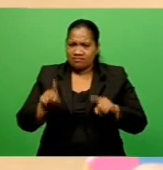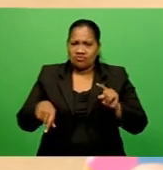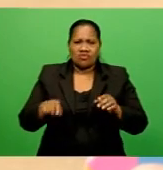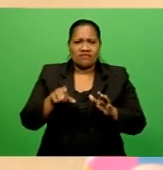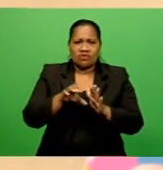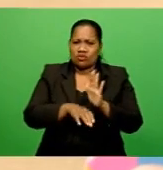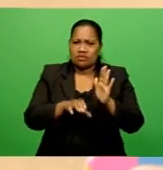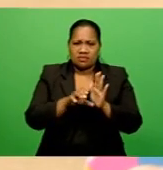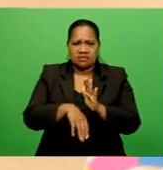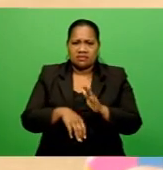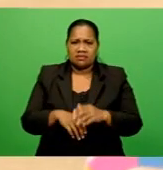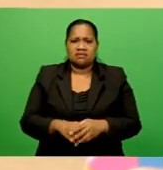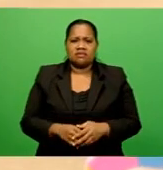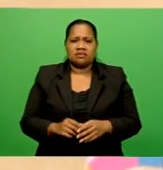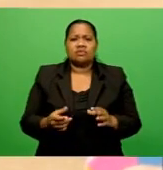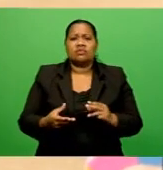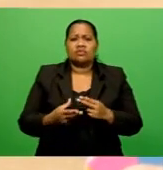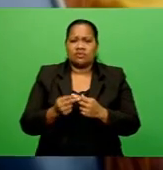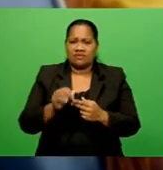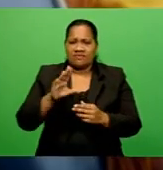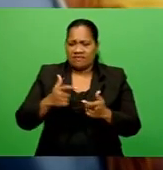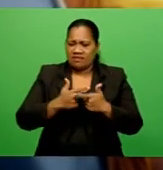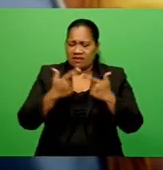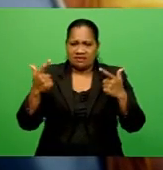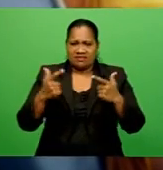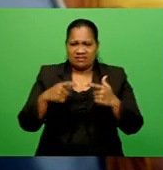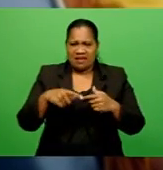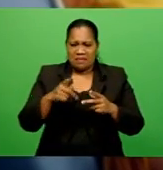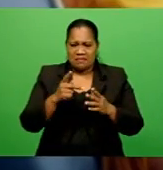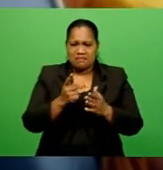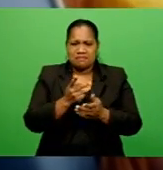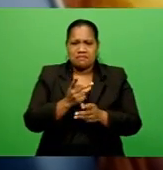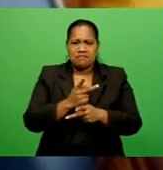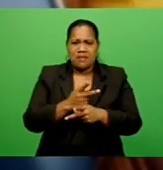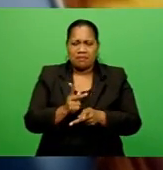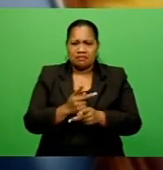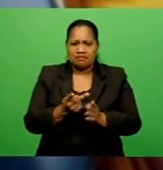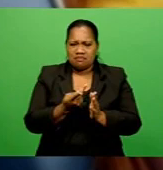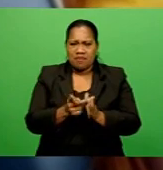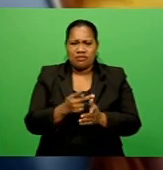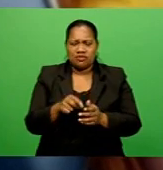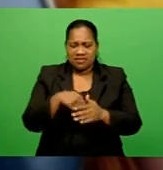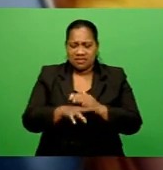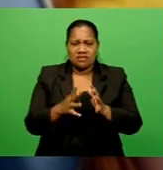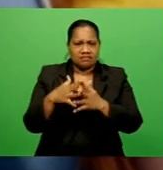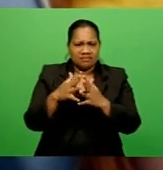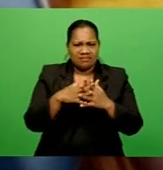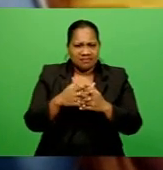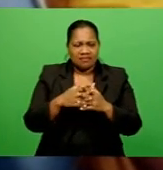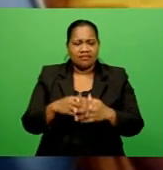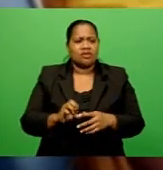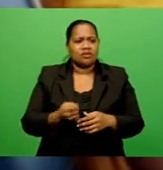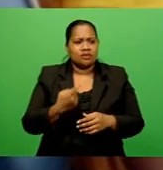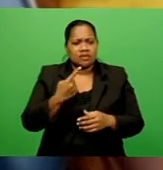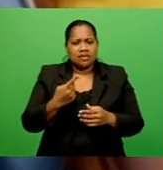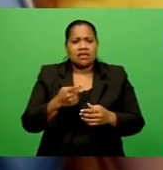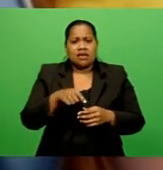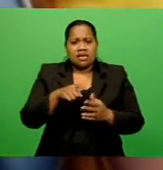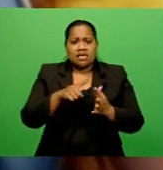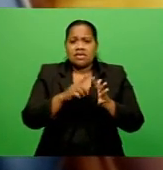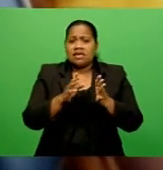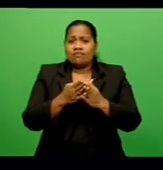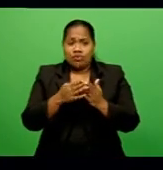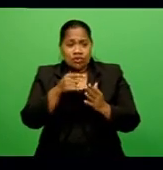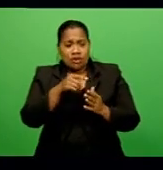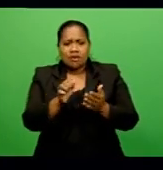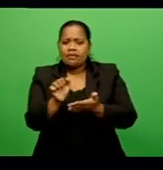with the 5 largest publishers in the US. The firms allegedly agreed to price restraints on e-books purchased from them